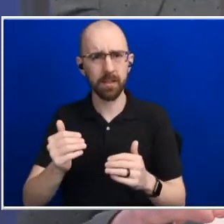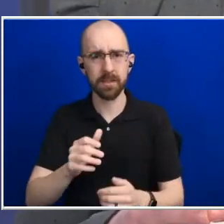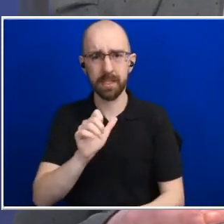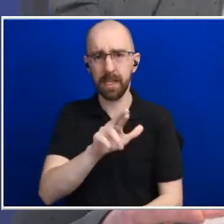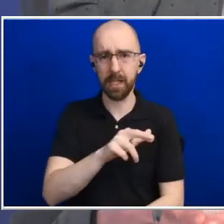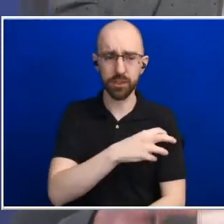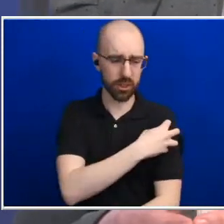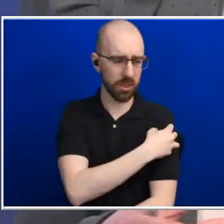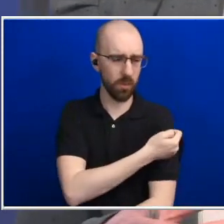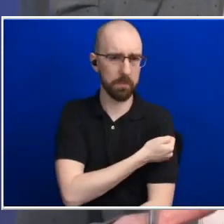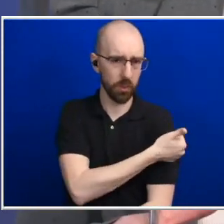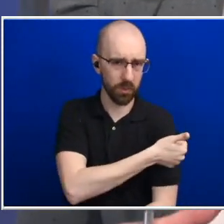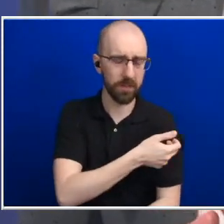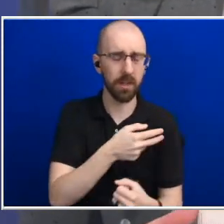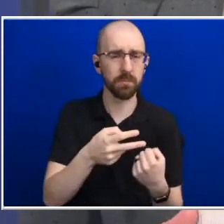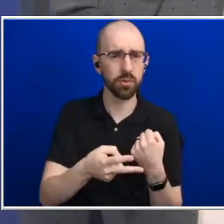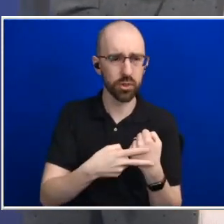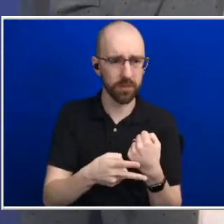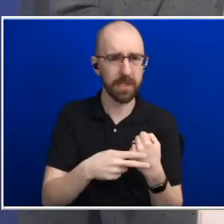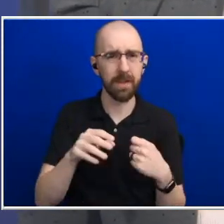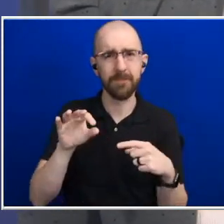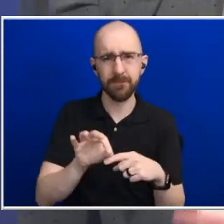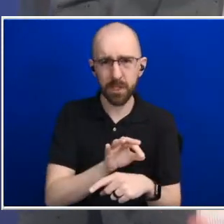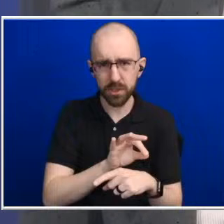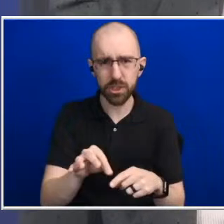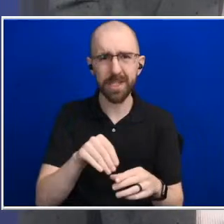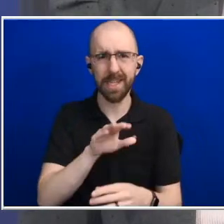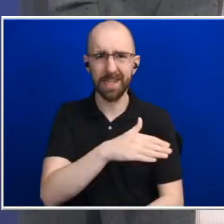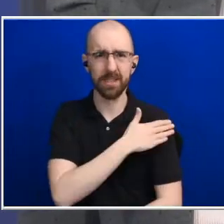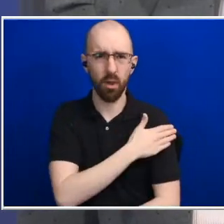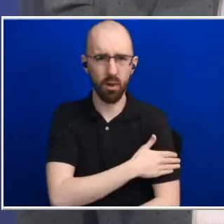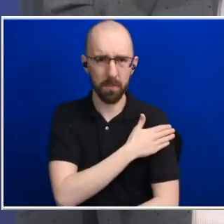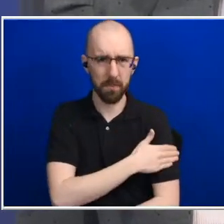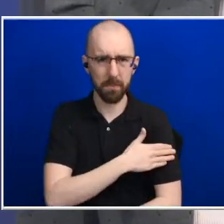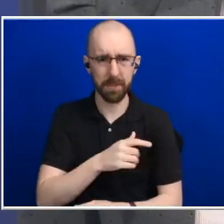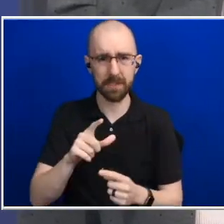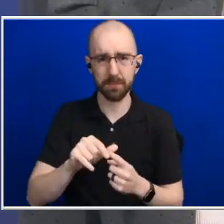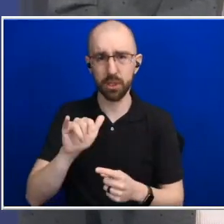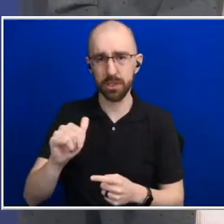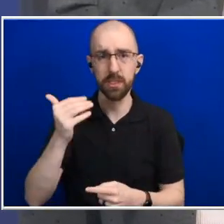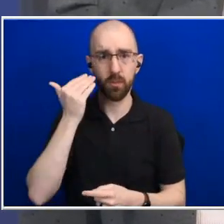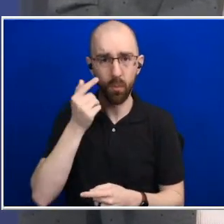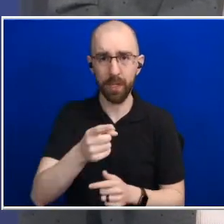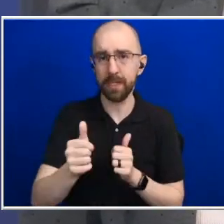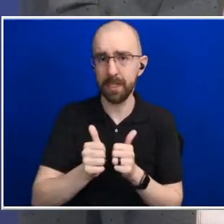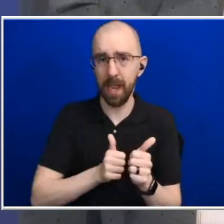preserving function in Hayden's arm, especially knowing that he's an athlete?